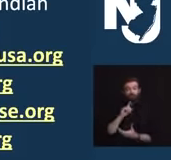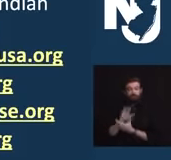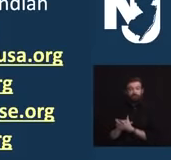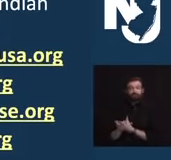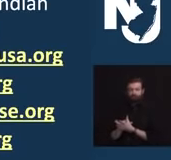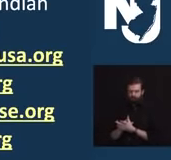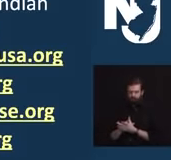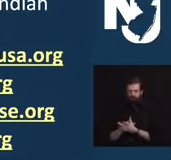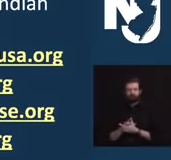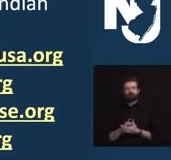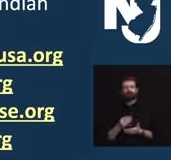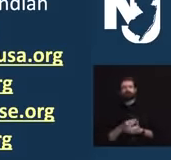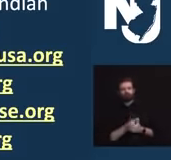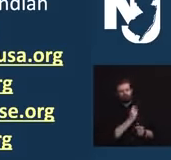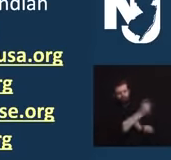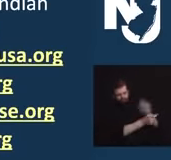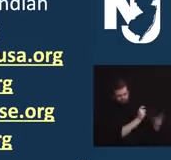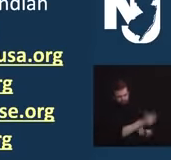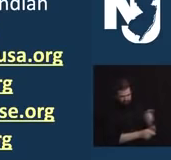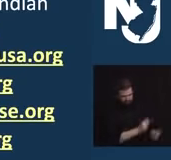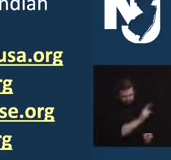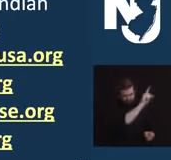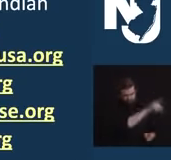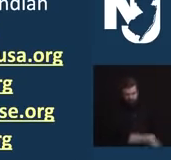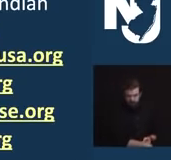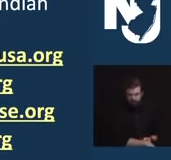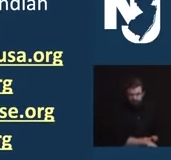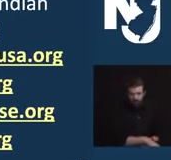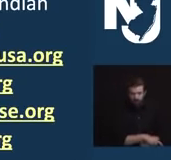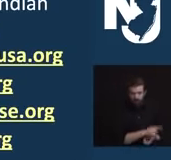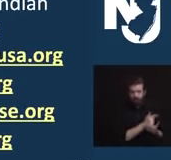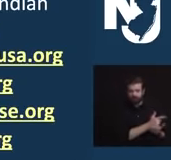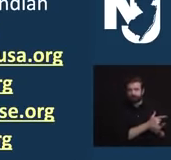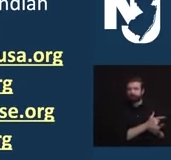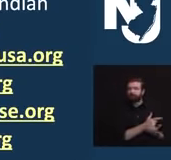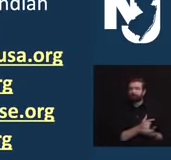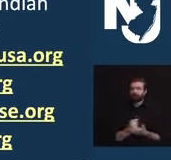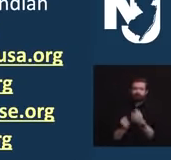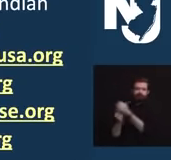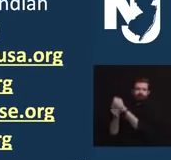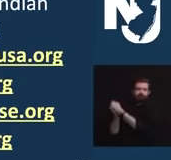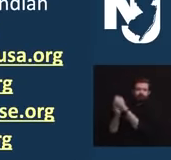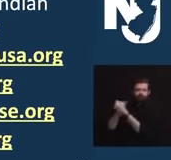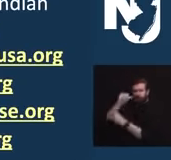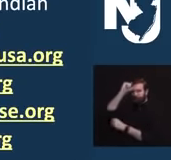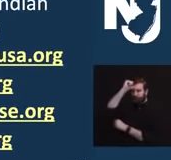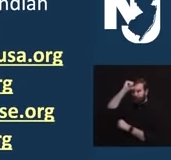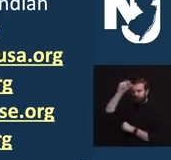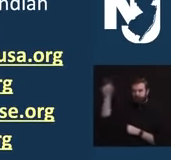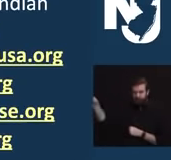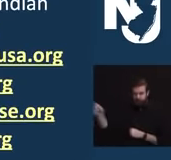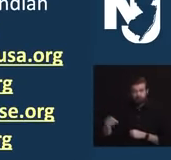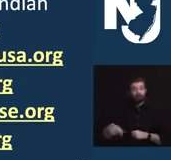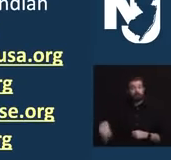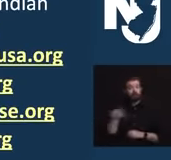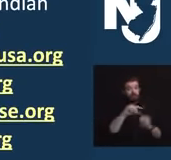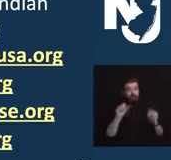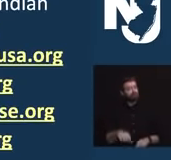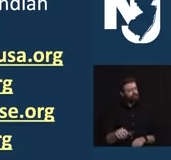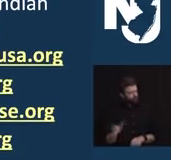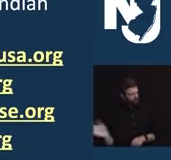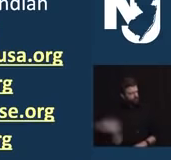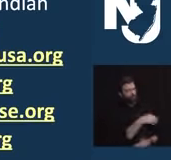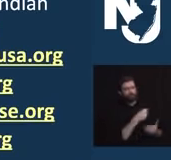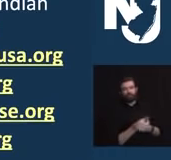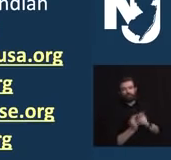organizations today to help speed relief to India. If you all have the means, I encourage you to do the same. As I